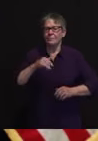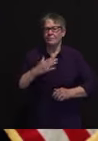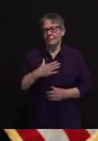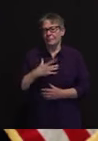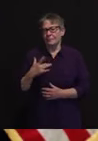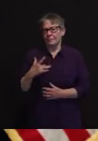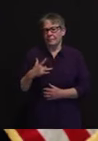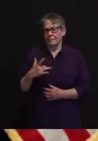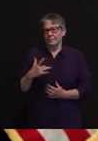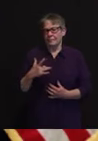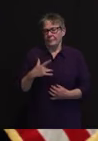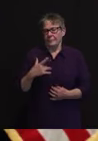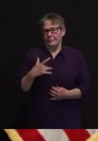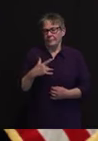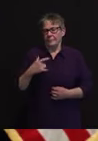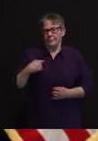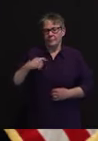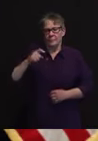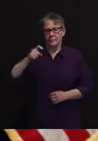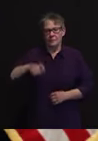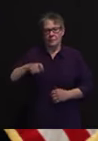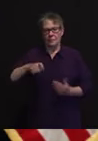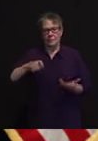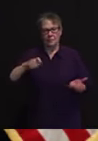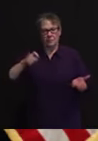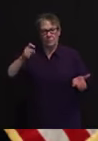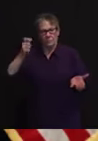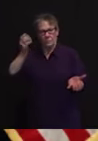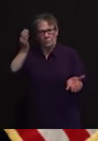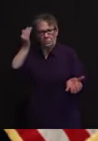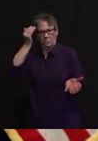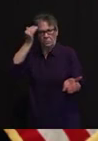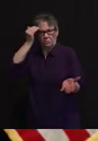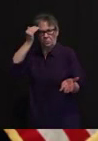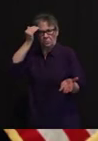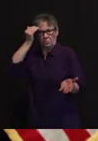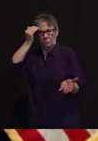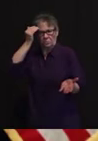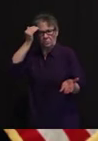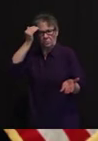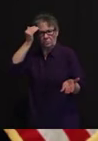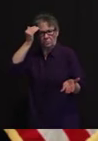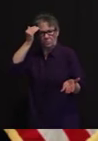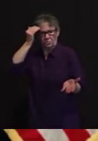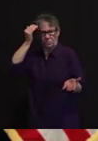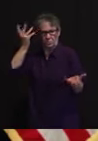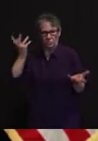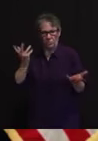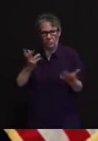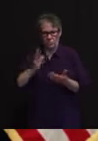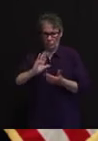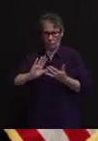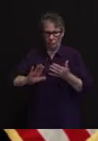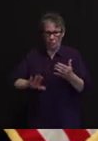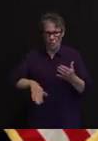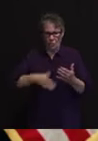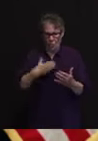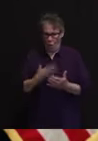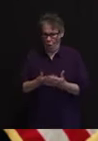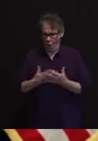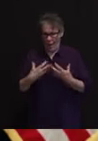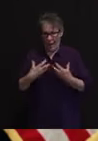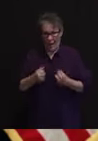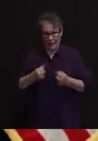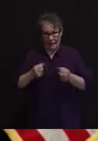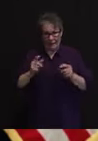in place before we can reopen for business. And that sounds daunting, but I'm not sure necessarily